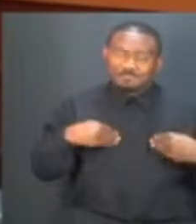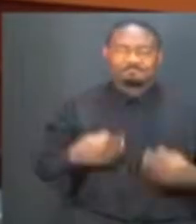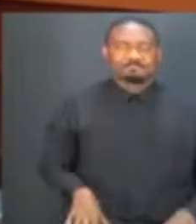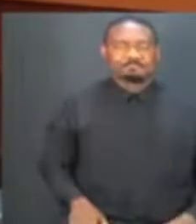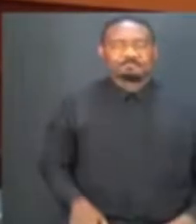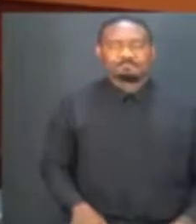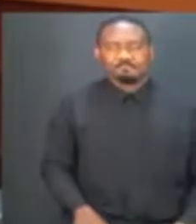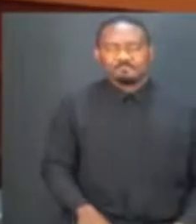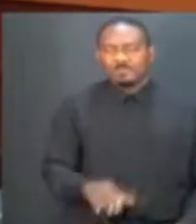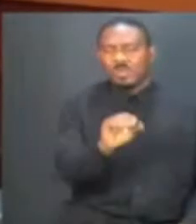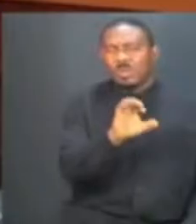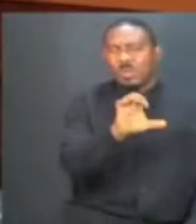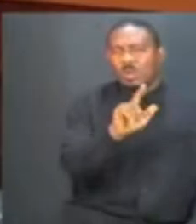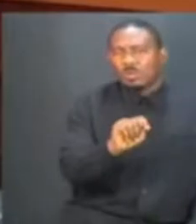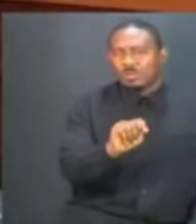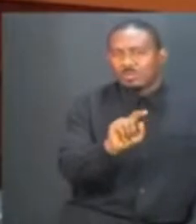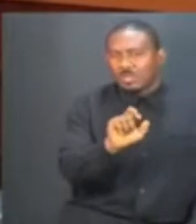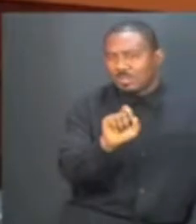on October 11,